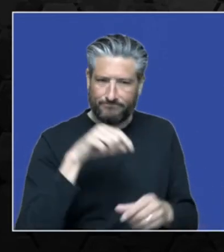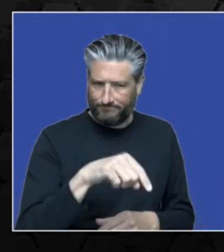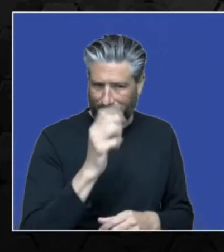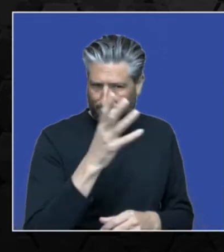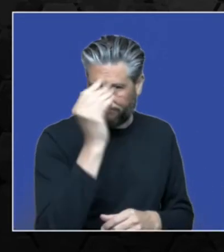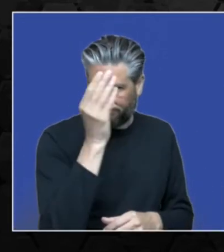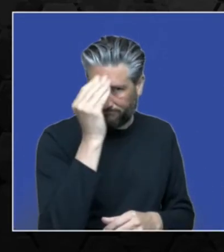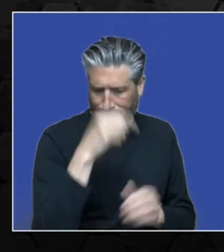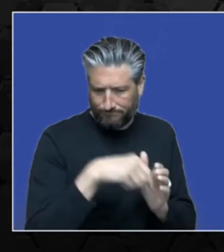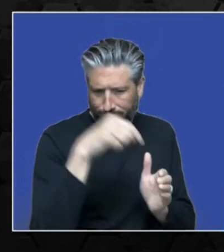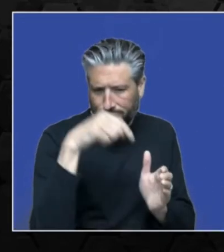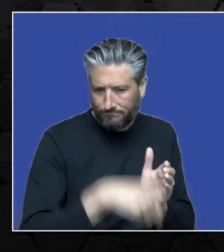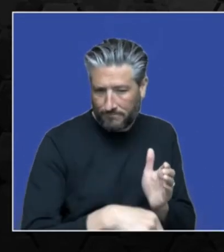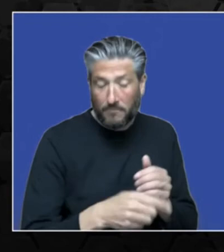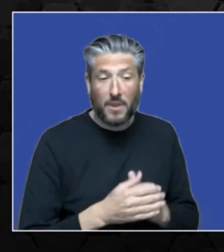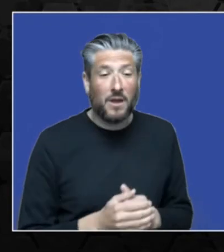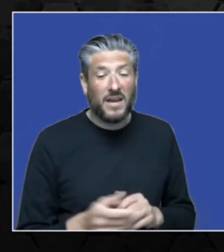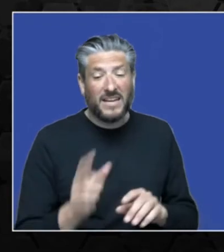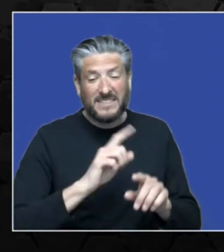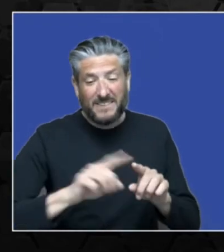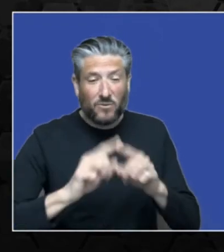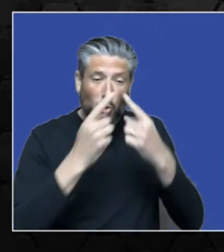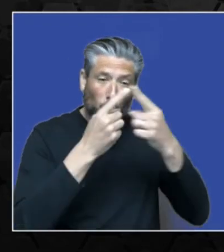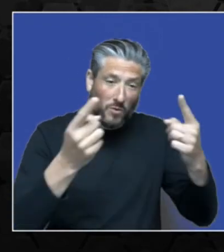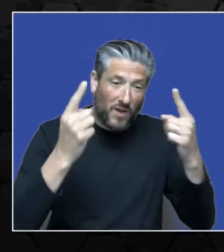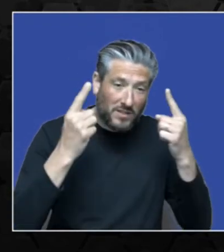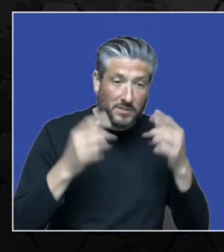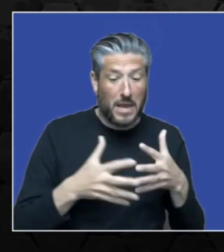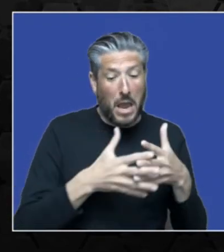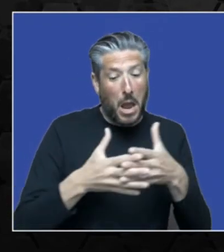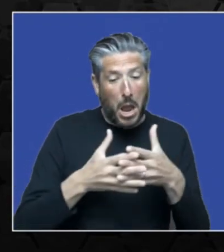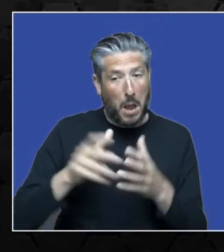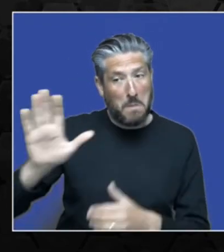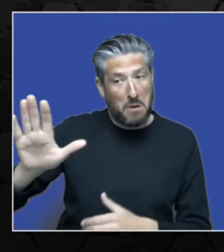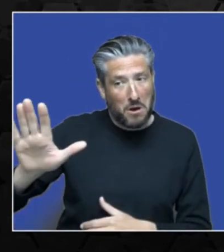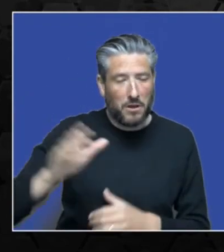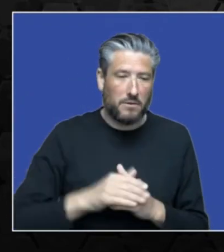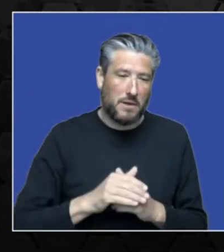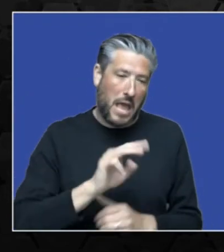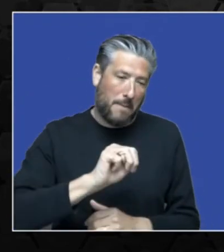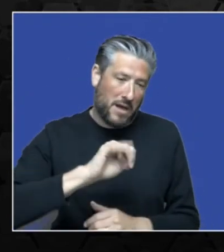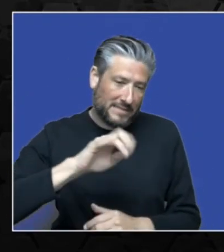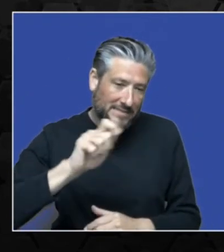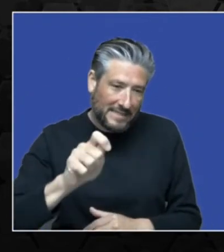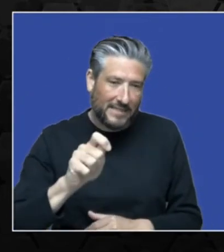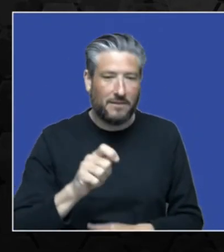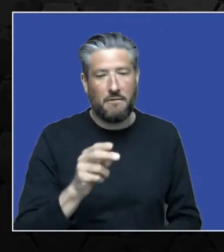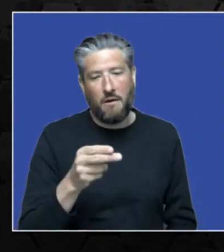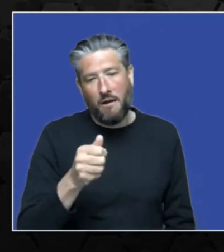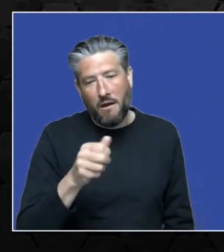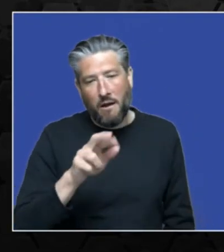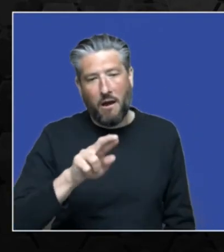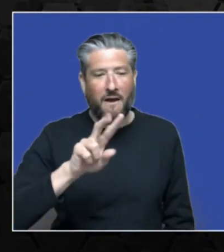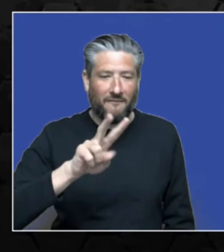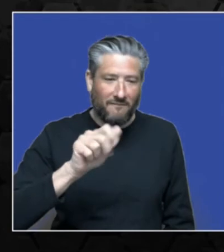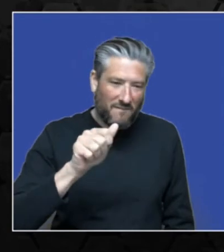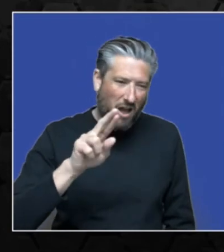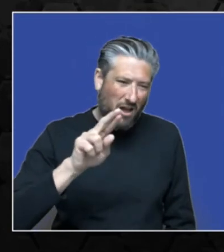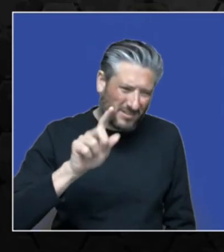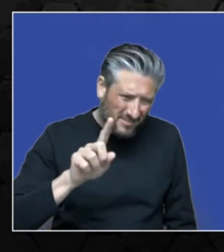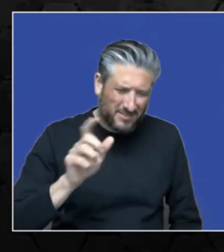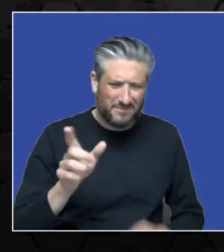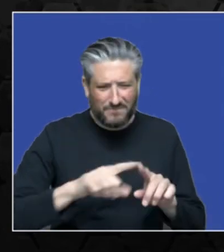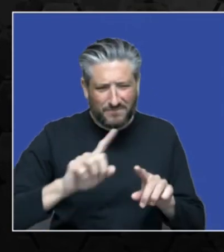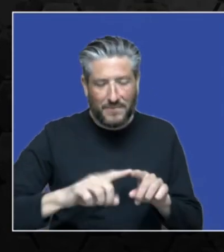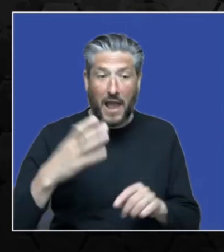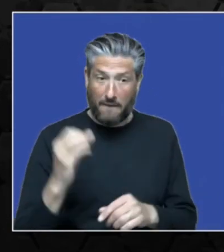Harvard, Stanford, MIT, they have their courses on machine learning and AI and mathematics on YouTube itself. There's MIT Open Courseware.